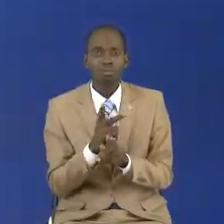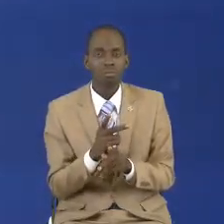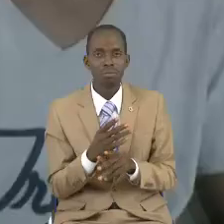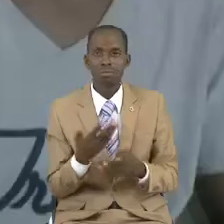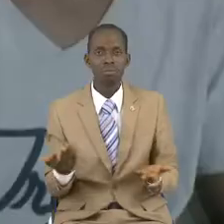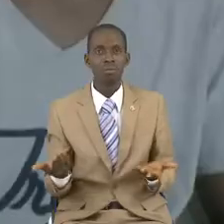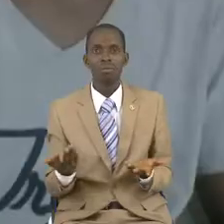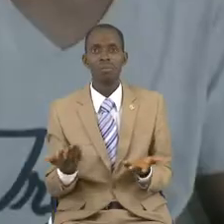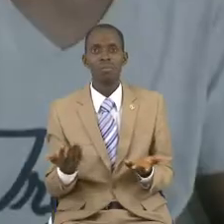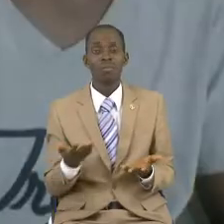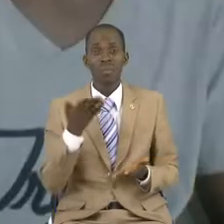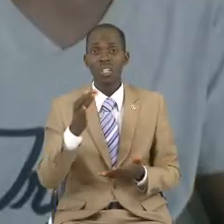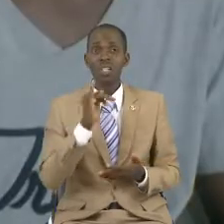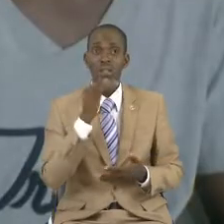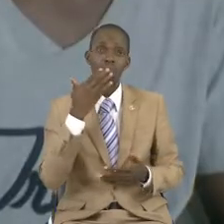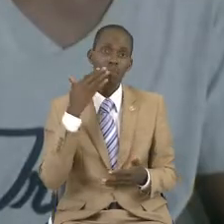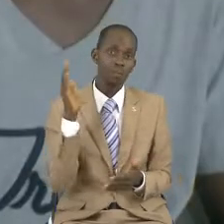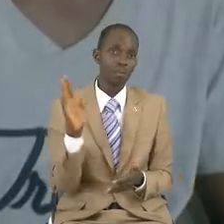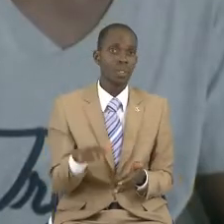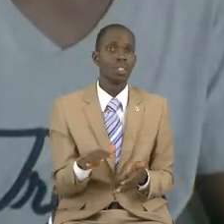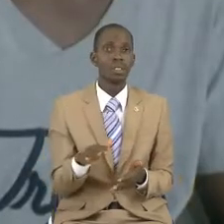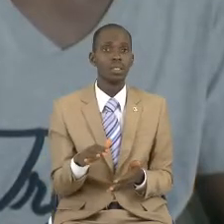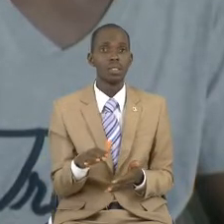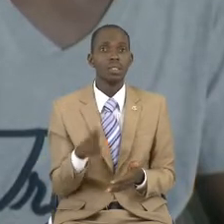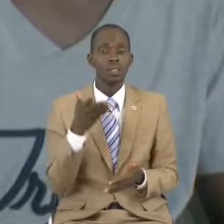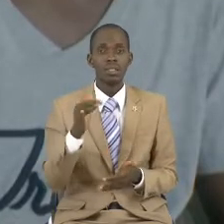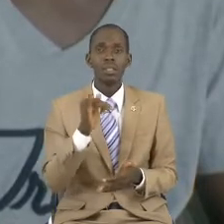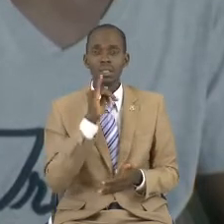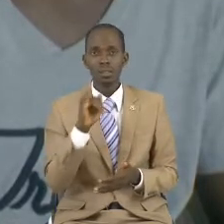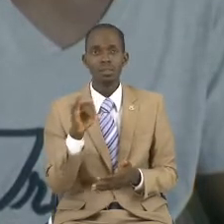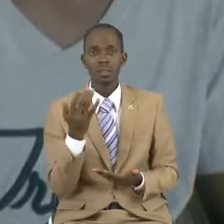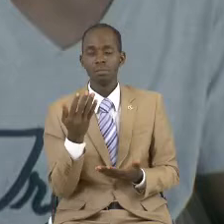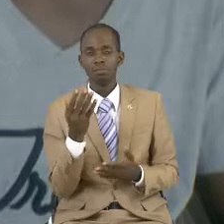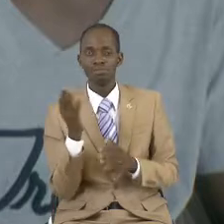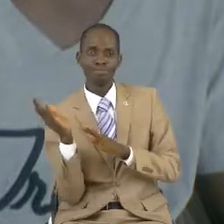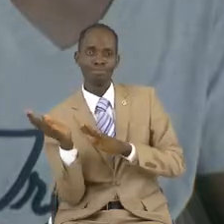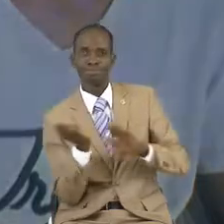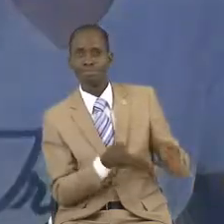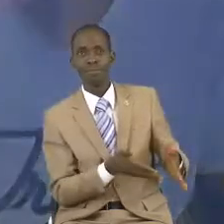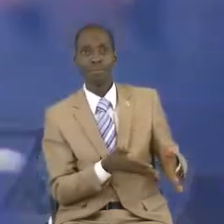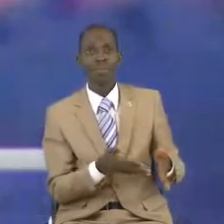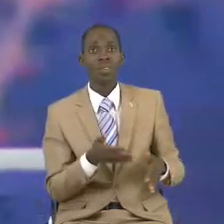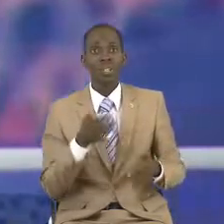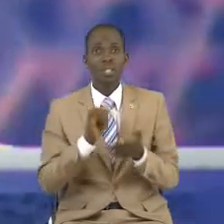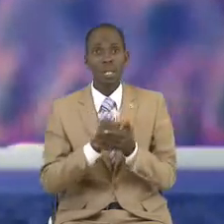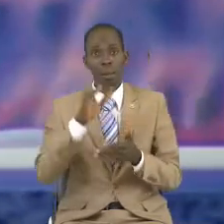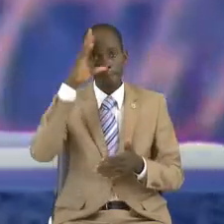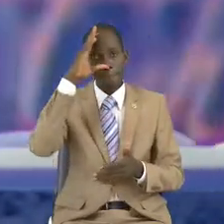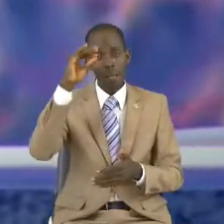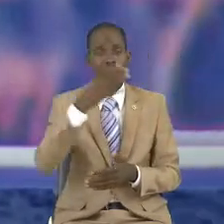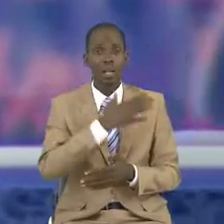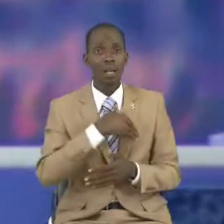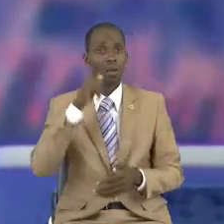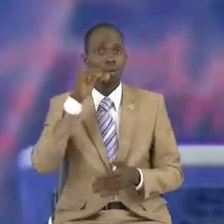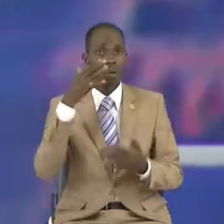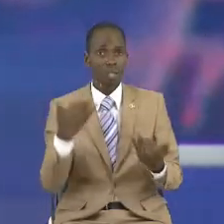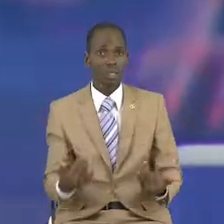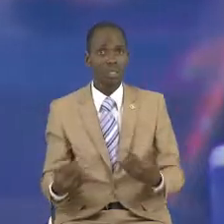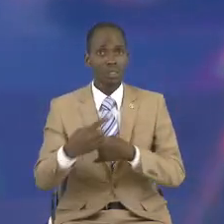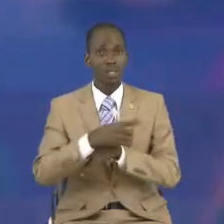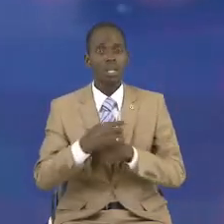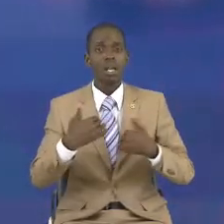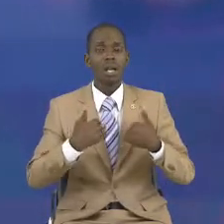is evil there is neglect that men and women today they have not